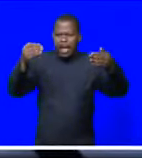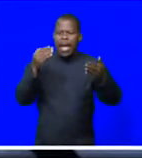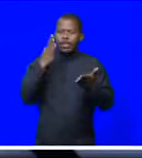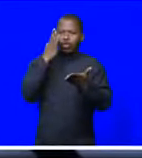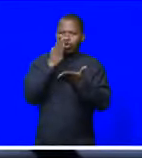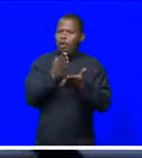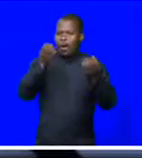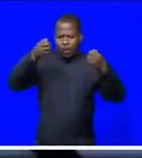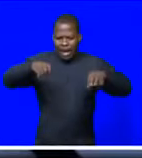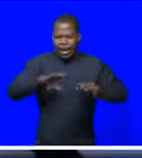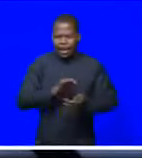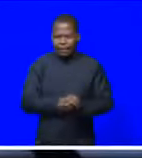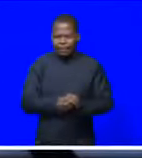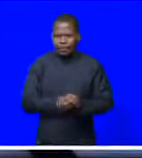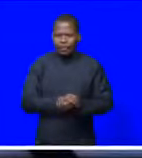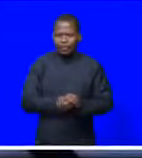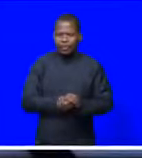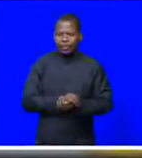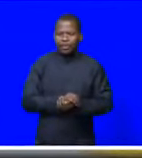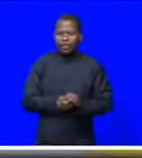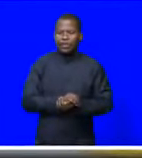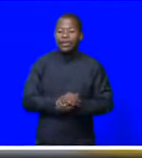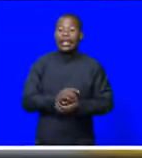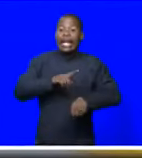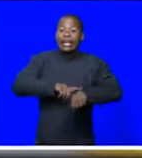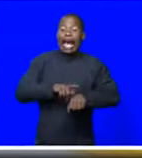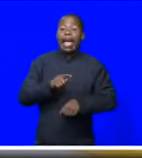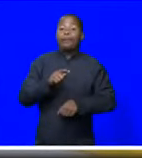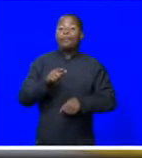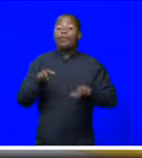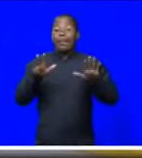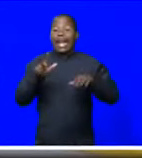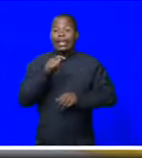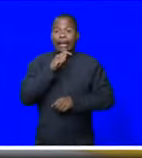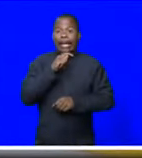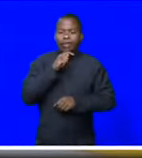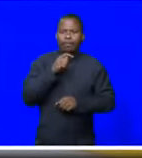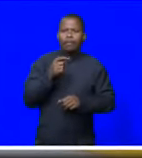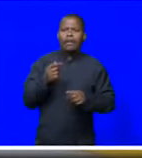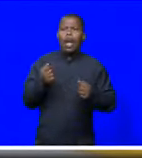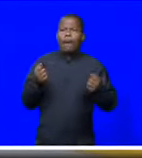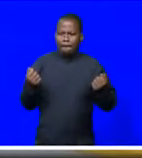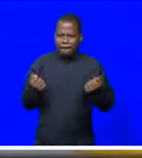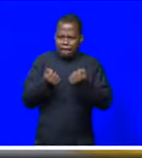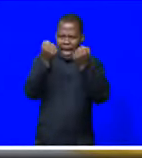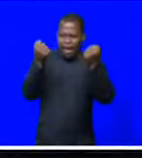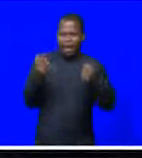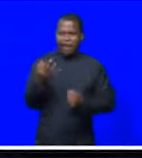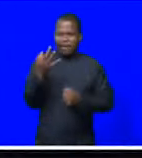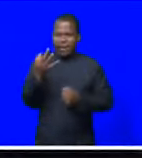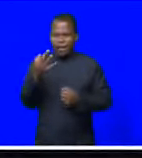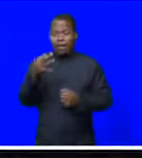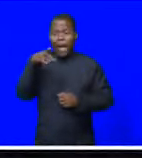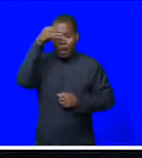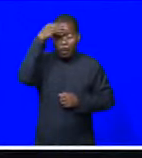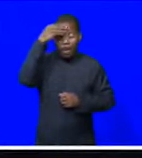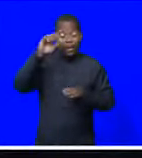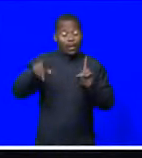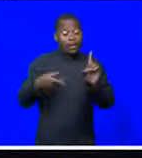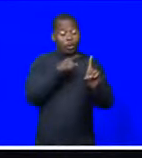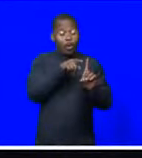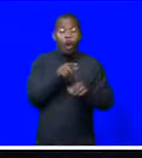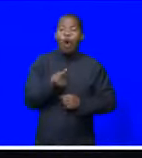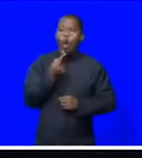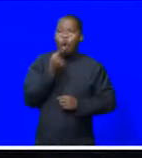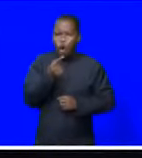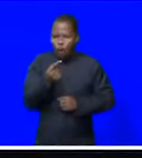traffic lights near Total Filling Station in Mbabane, caused traffic jam. Mbabane Traffic Police Officer Sabelo Mncube says